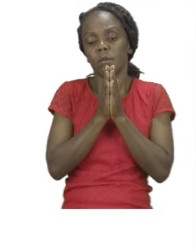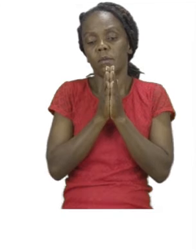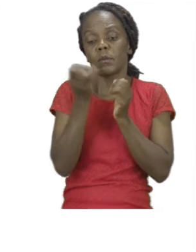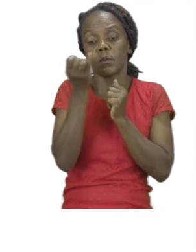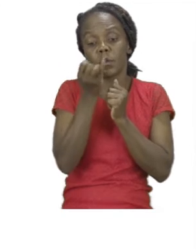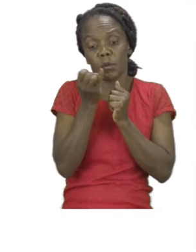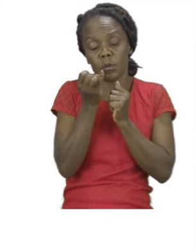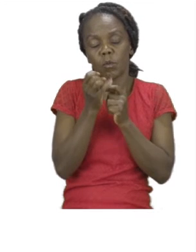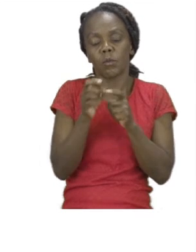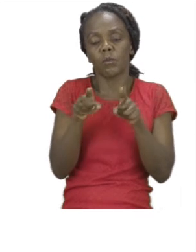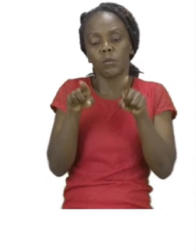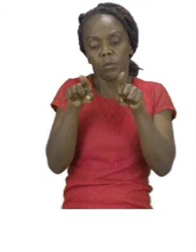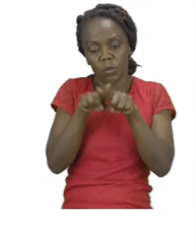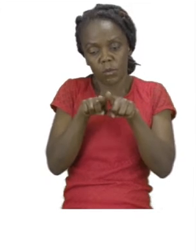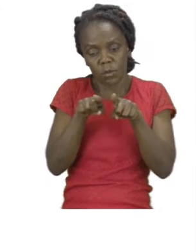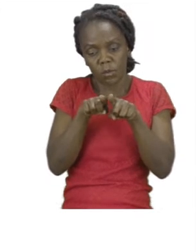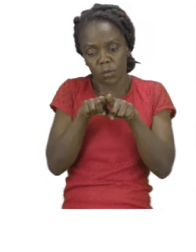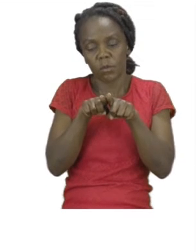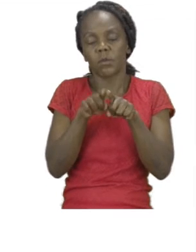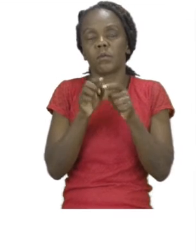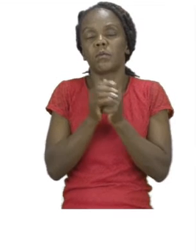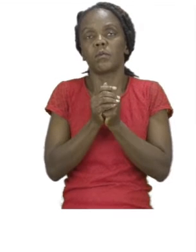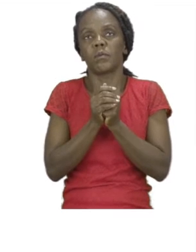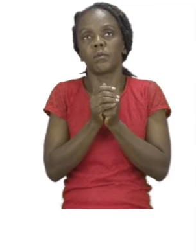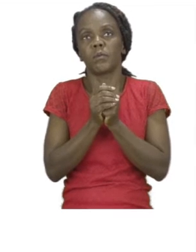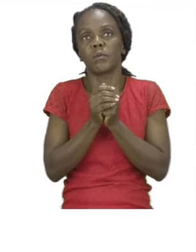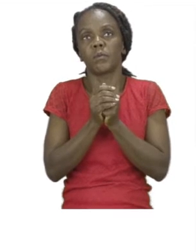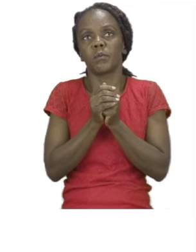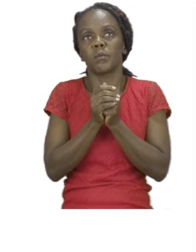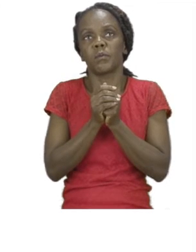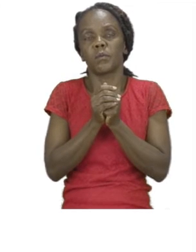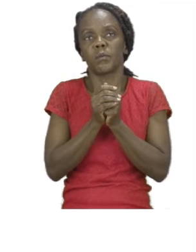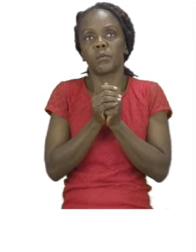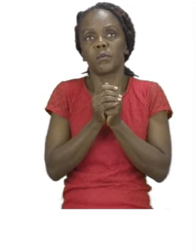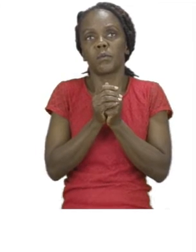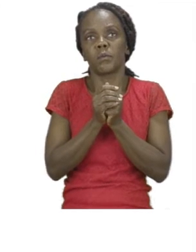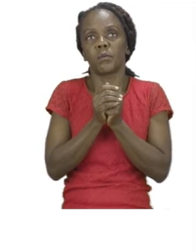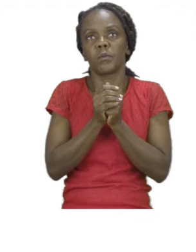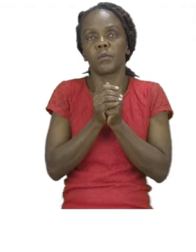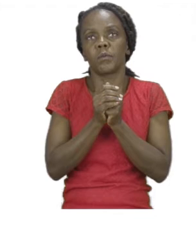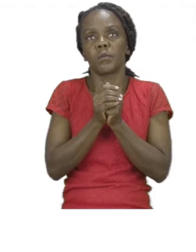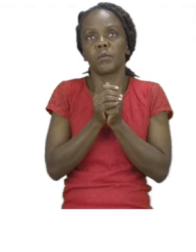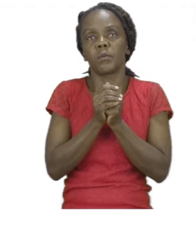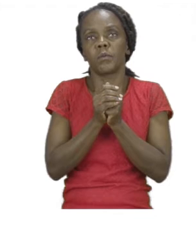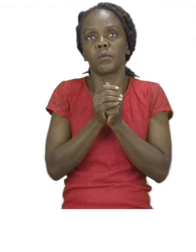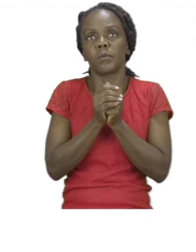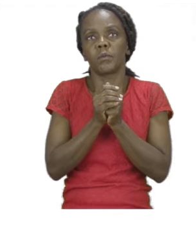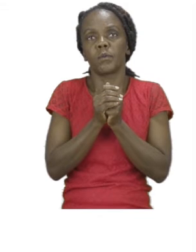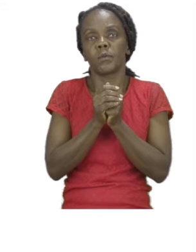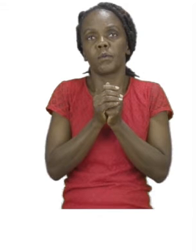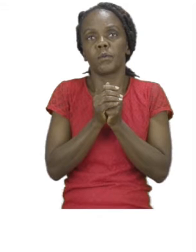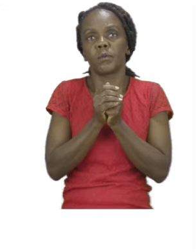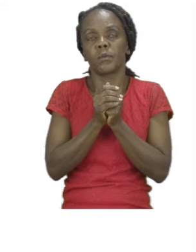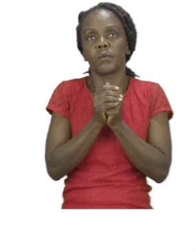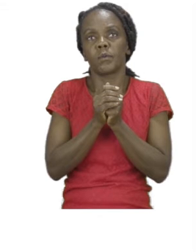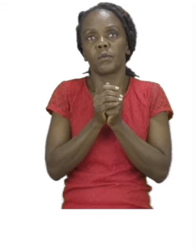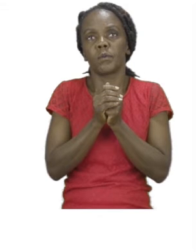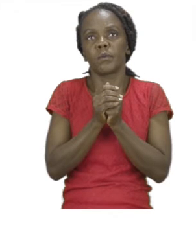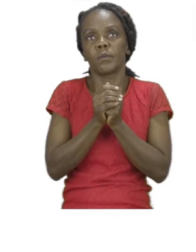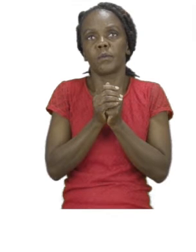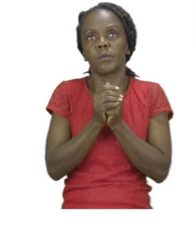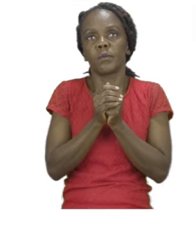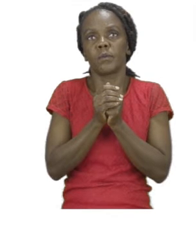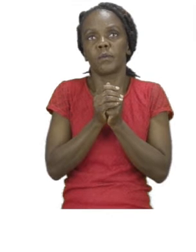is done, then I'd also like you to try and put the other small details like the bow in